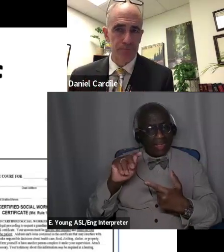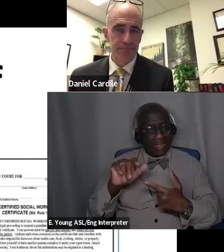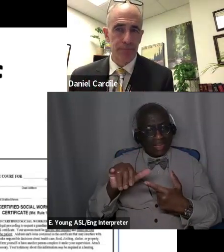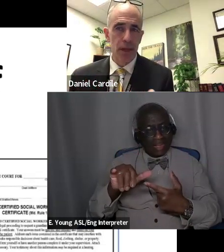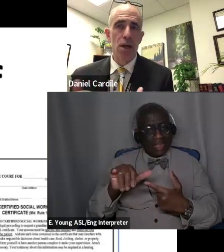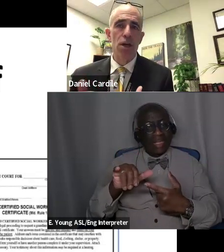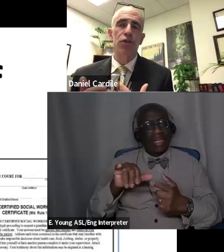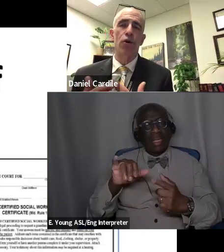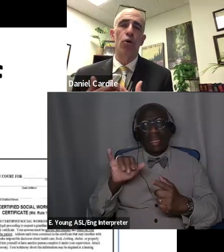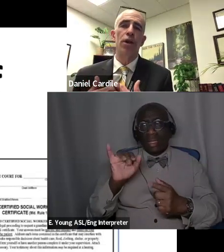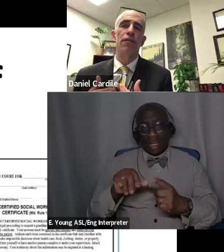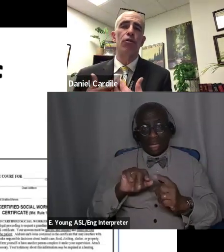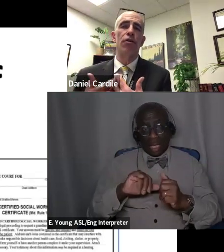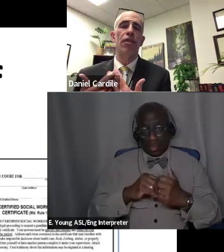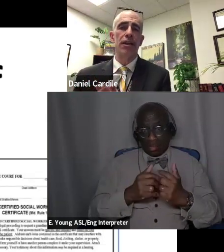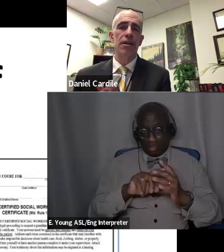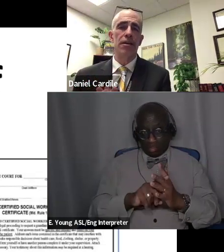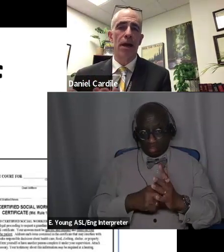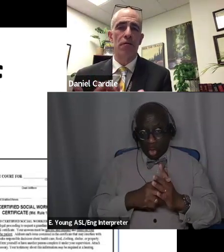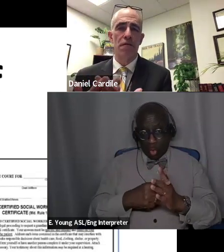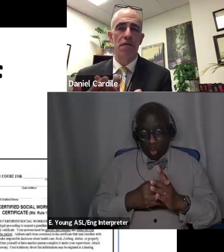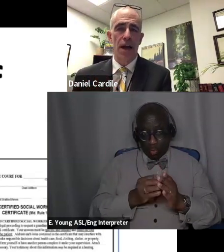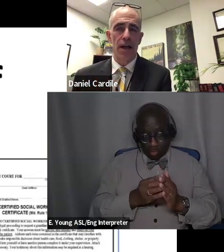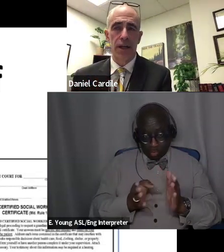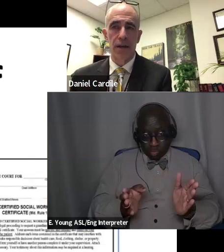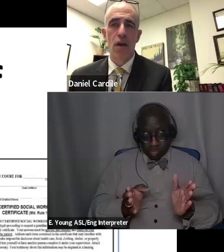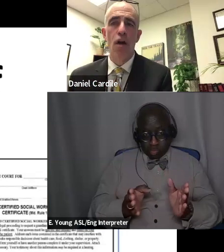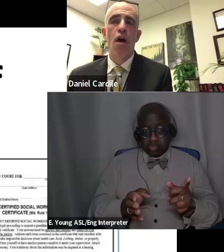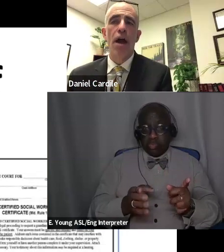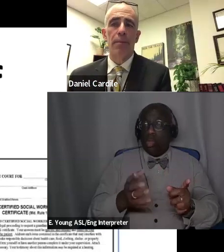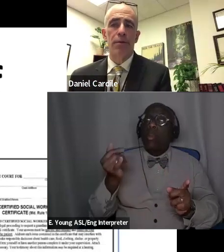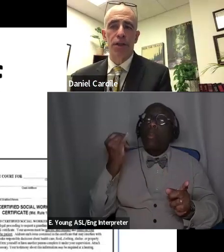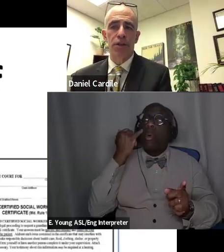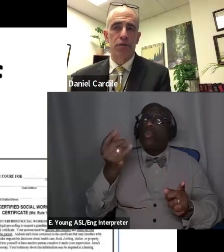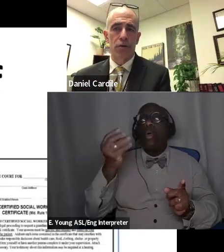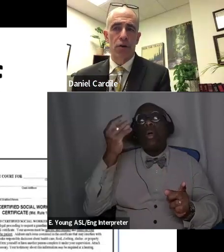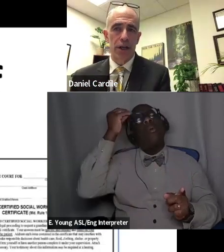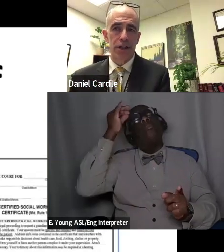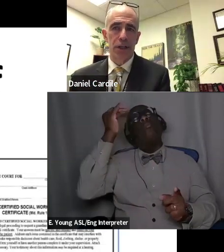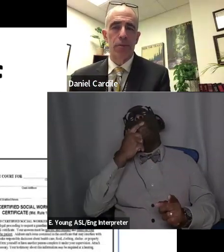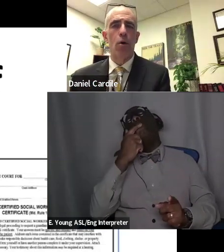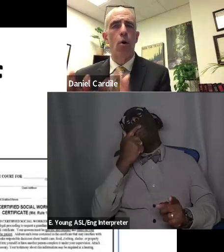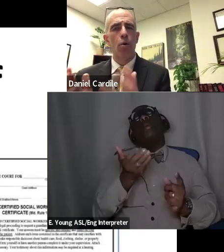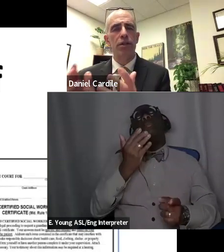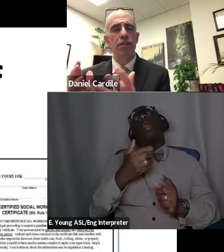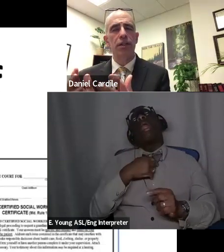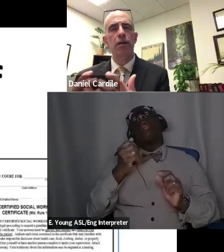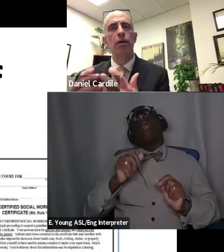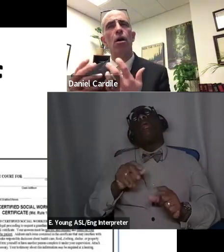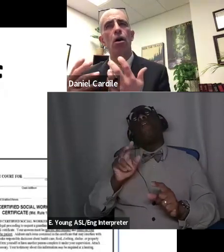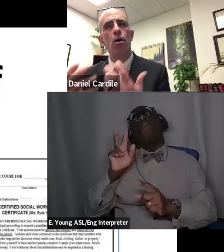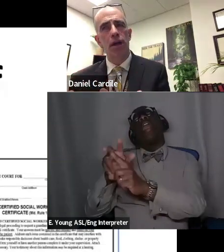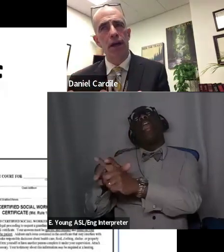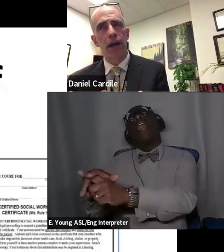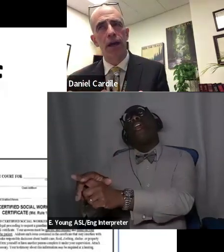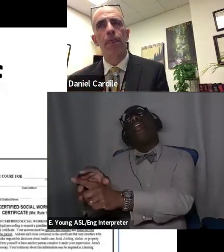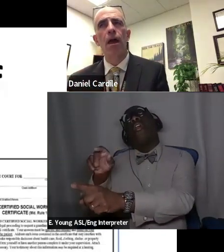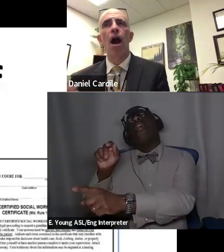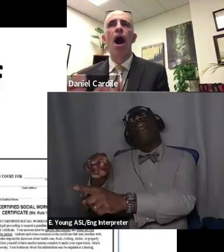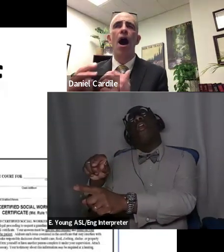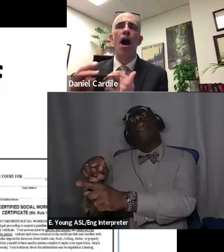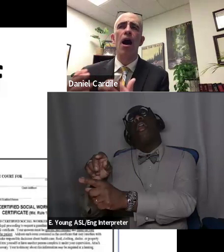start. So if you're thinking about filing a petition for guardianship, always think,